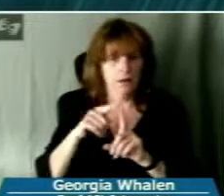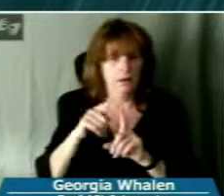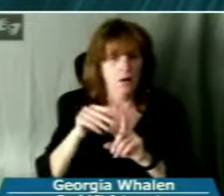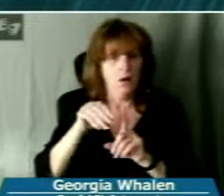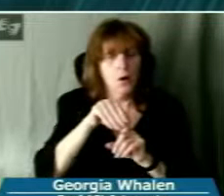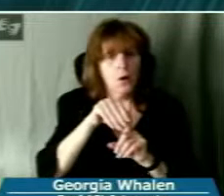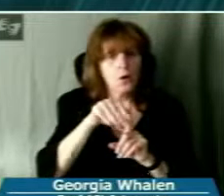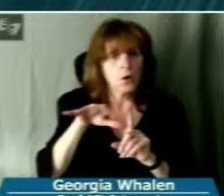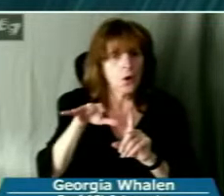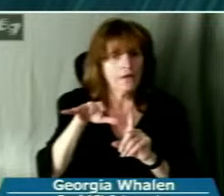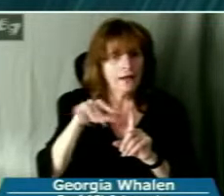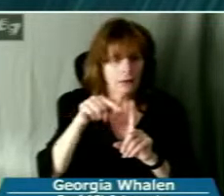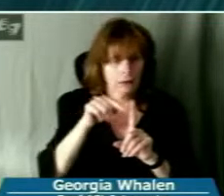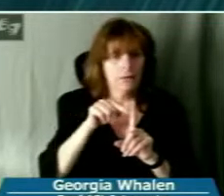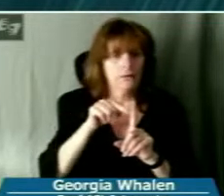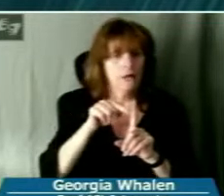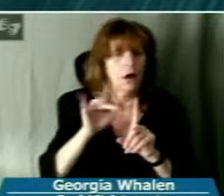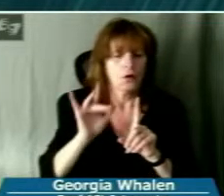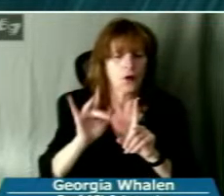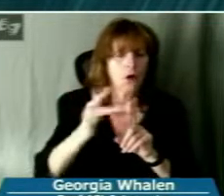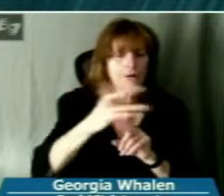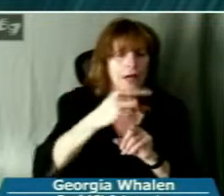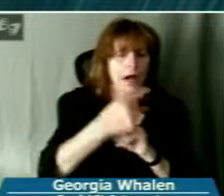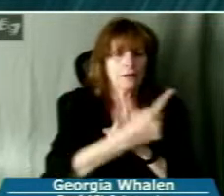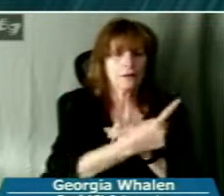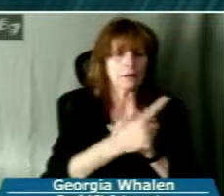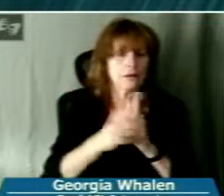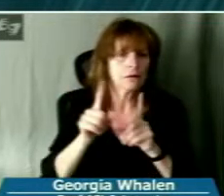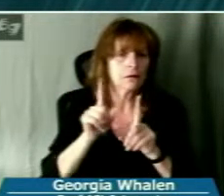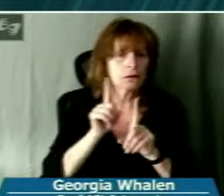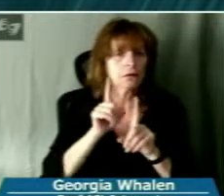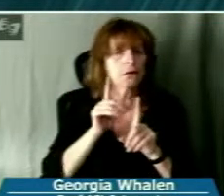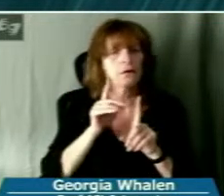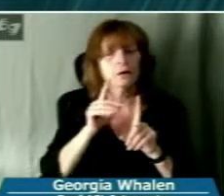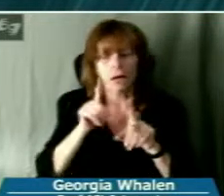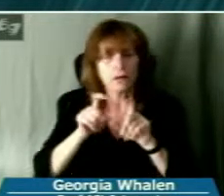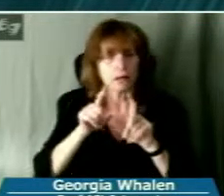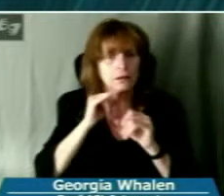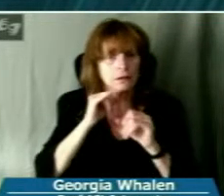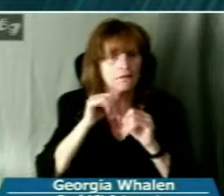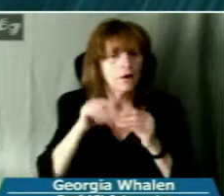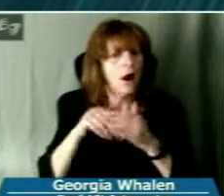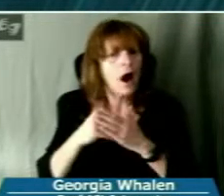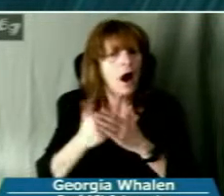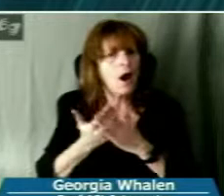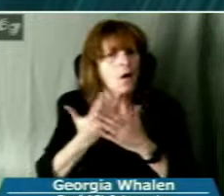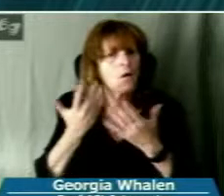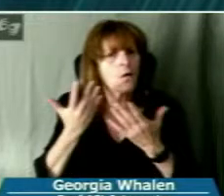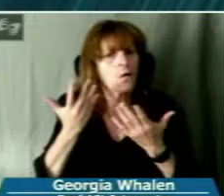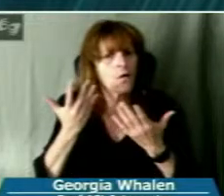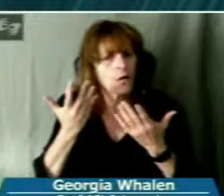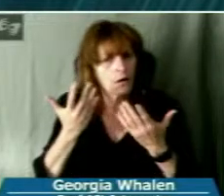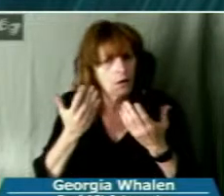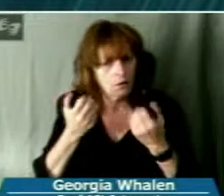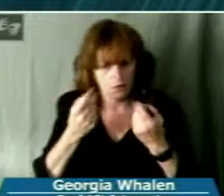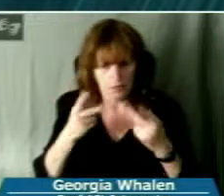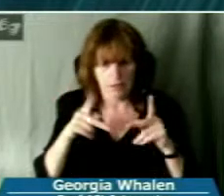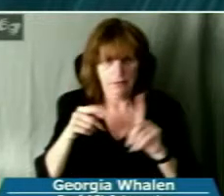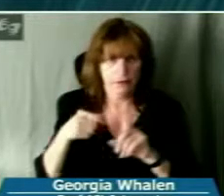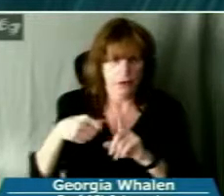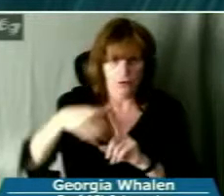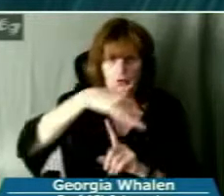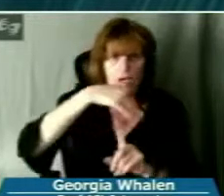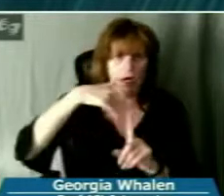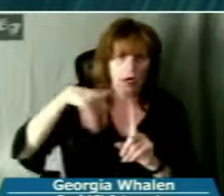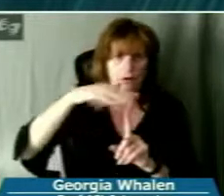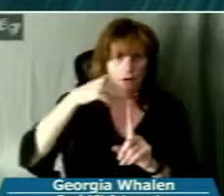when you have so many patients just around one facility alone? Have you called in some of that federal government help? Do you have the resources to do